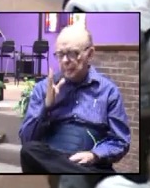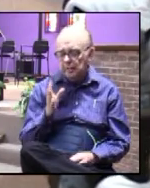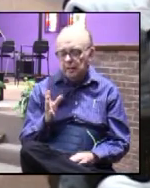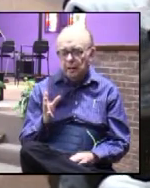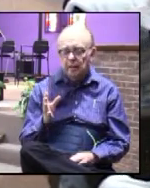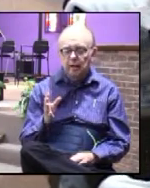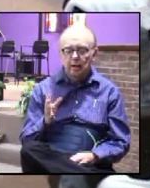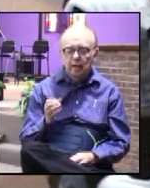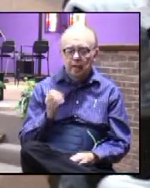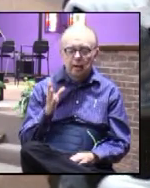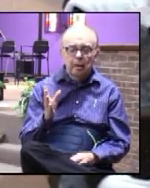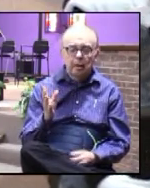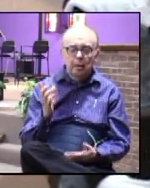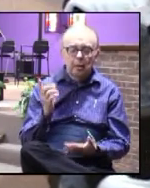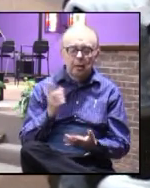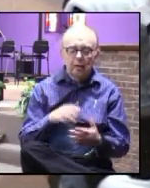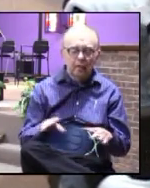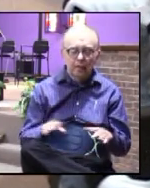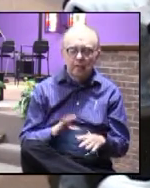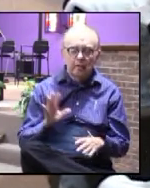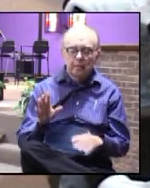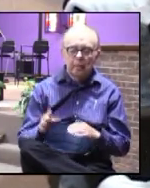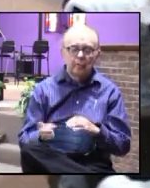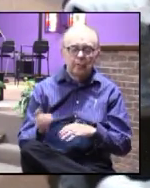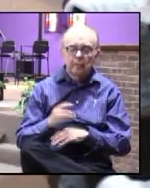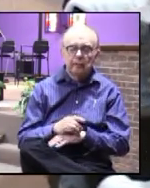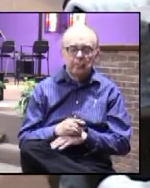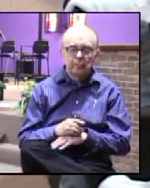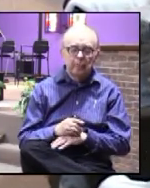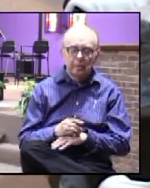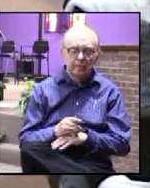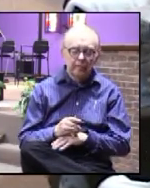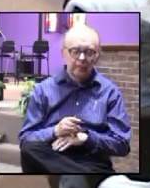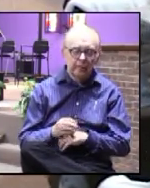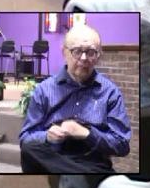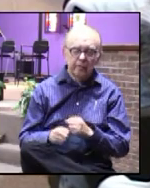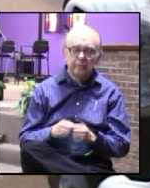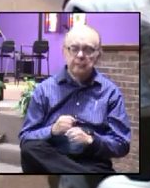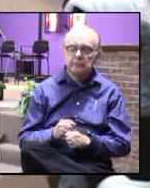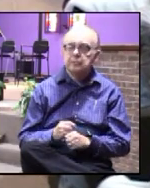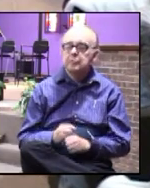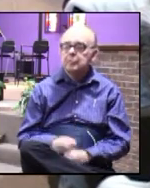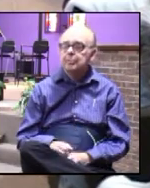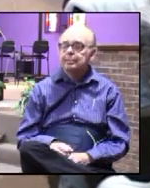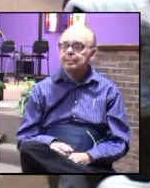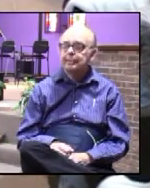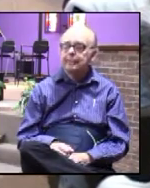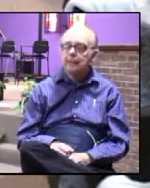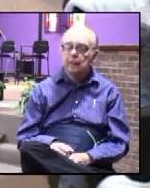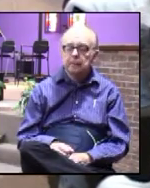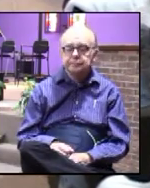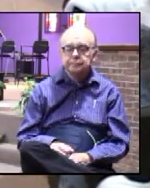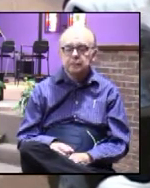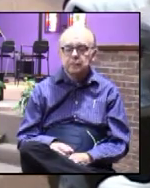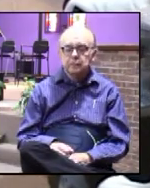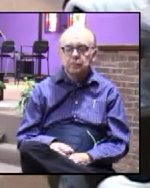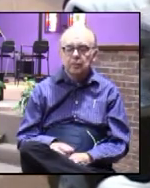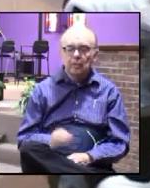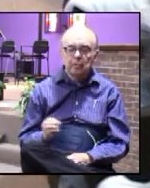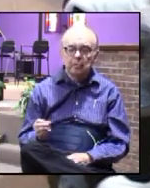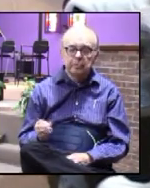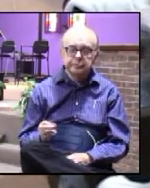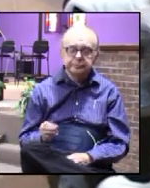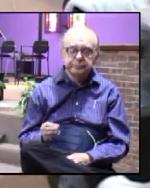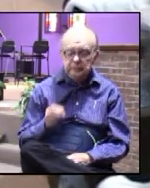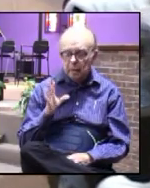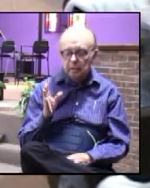I don't care what you've done the first 5 days of this, four days of this year. This is only the fifth, right? Yeah, cool. Okay. All right. So I don't care what